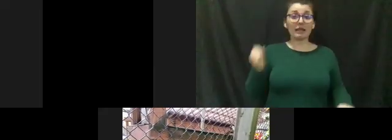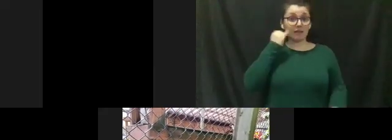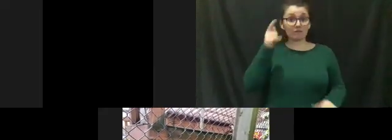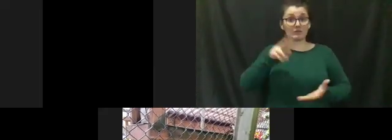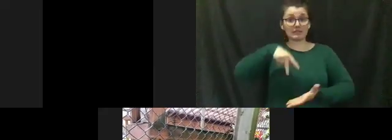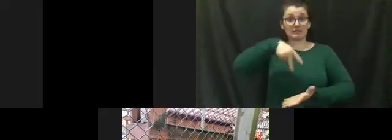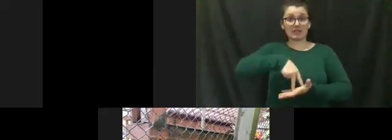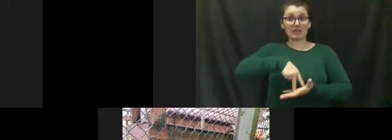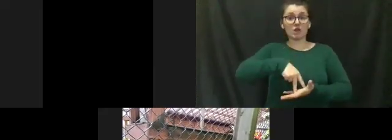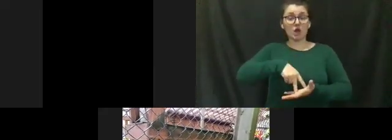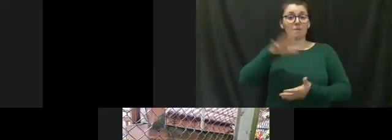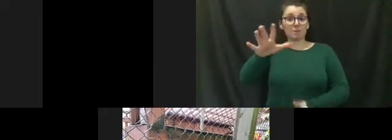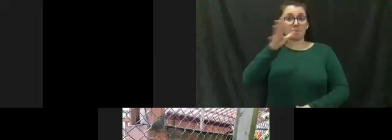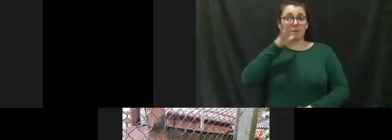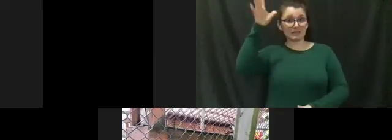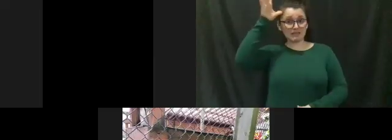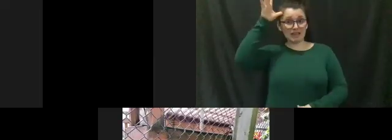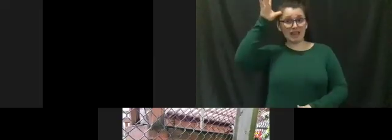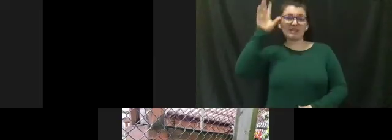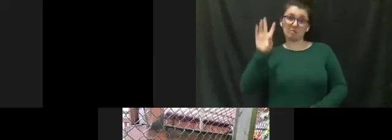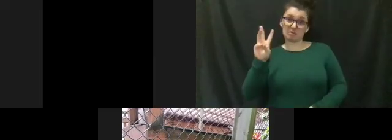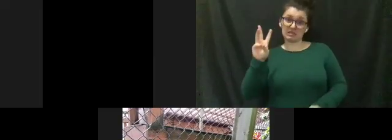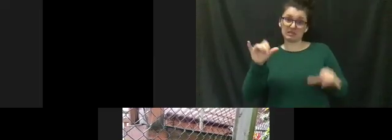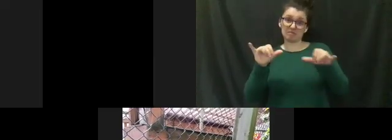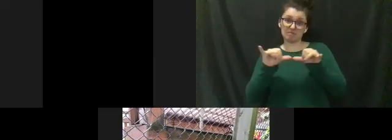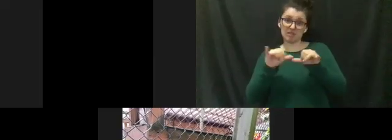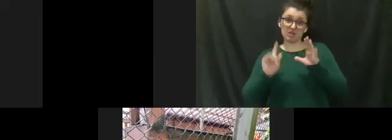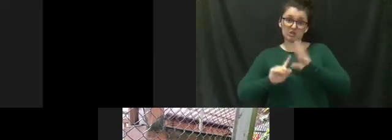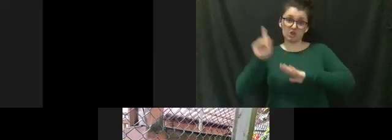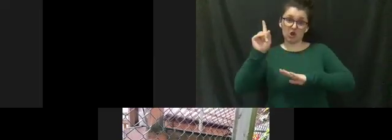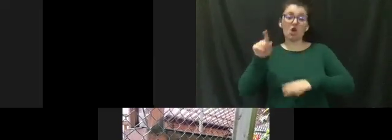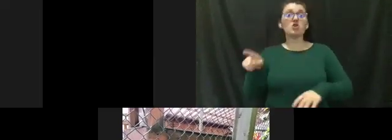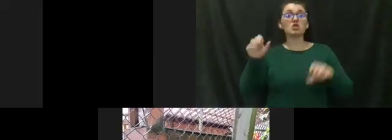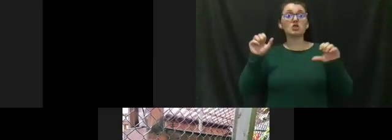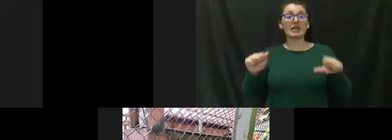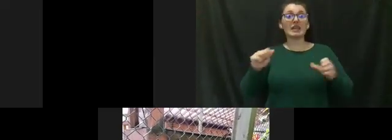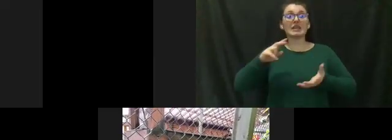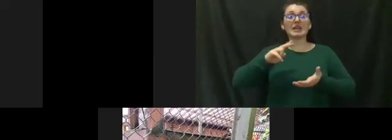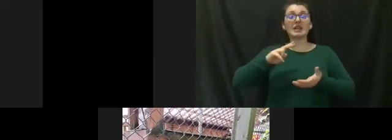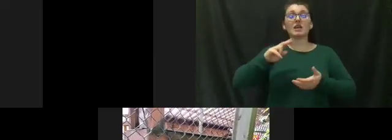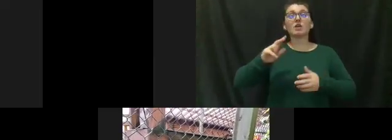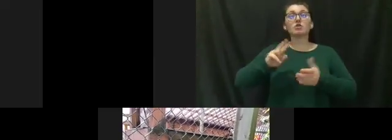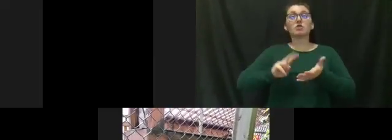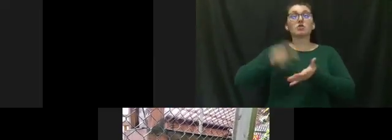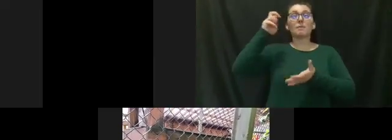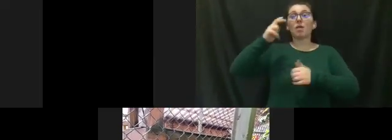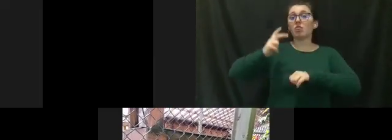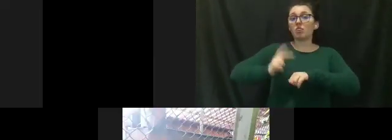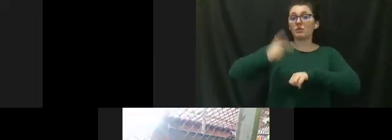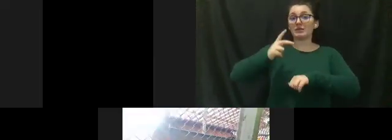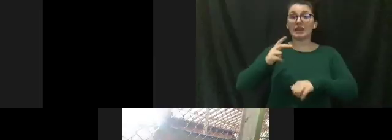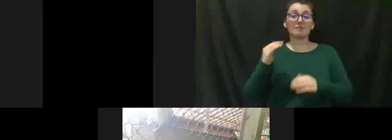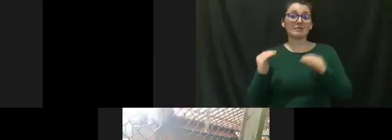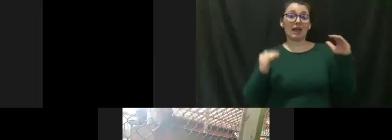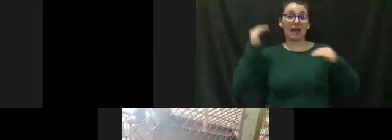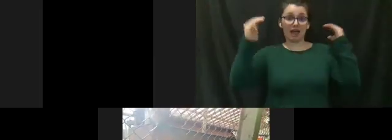6 feet tall, she could jump as high as 3 of your parents. So about 18 feet up and about 30 feet